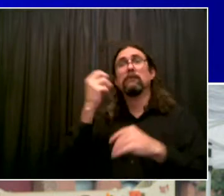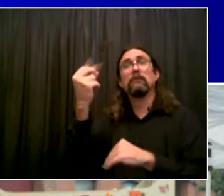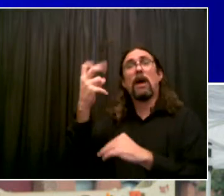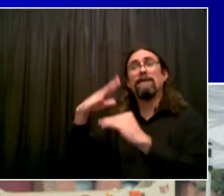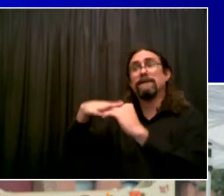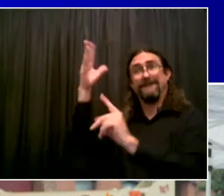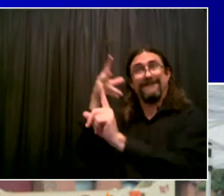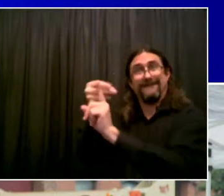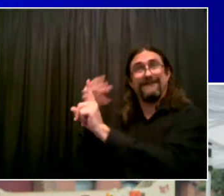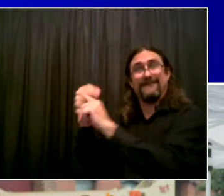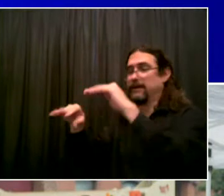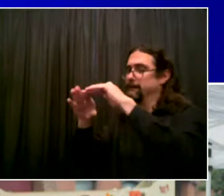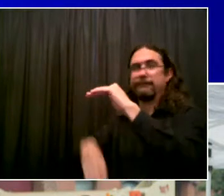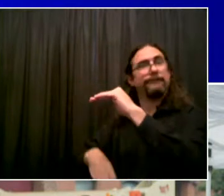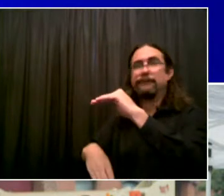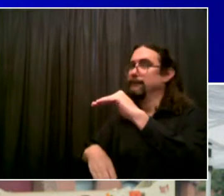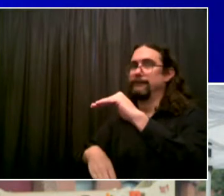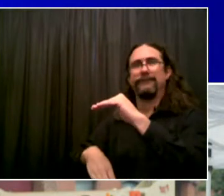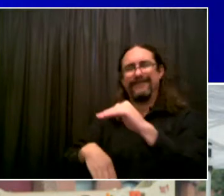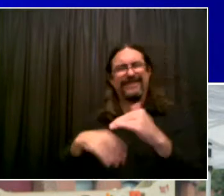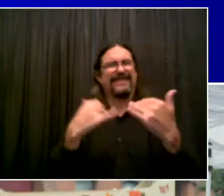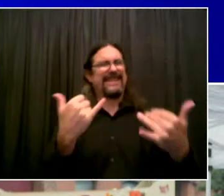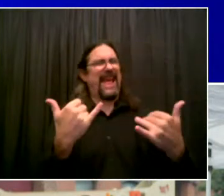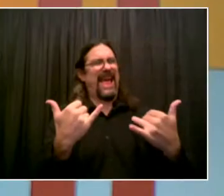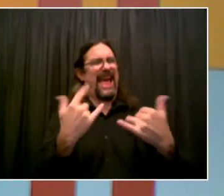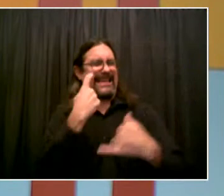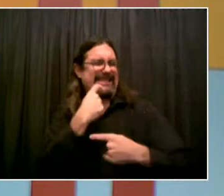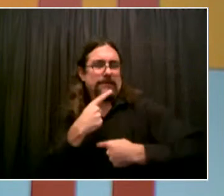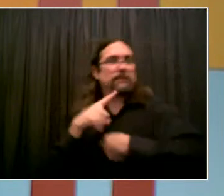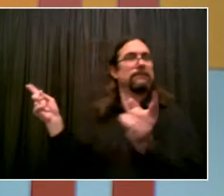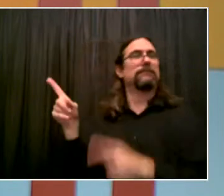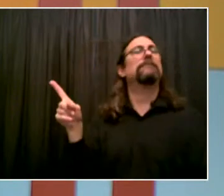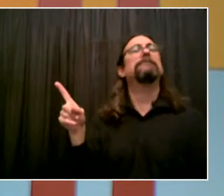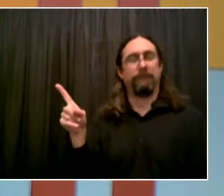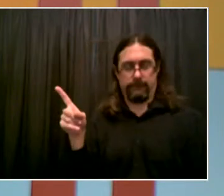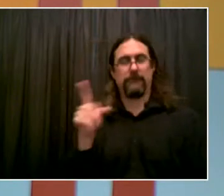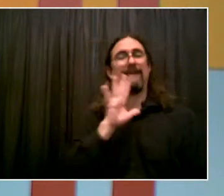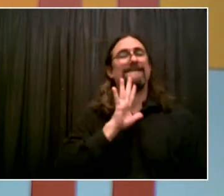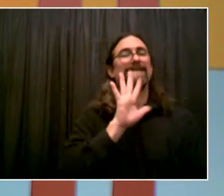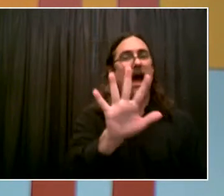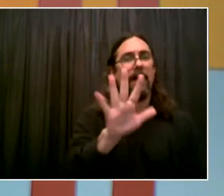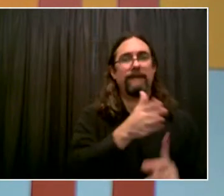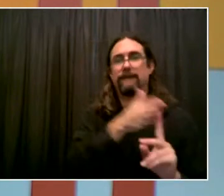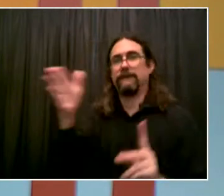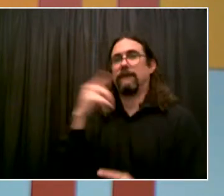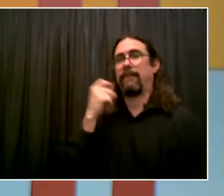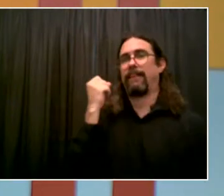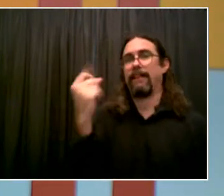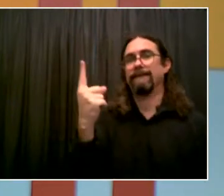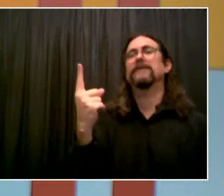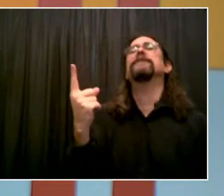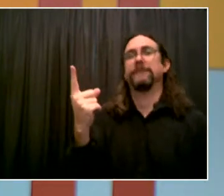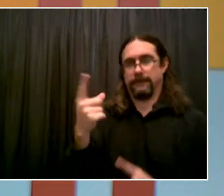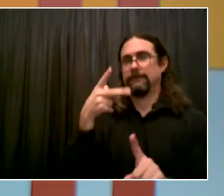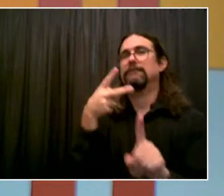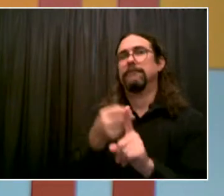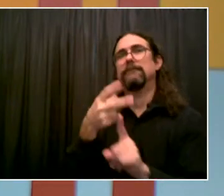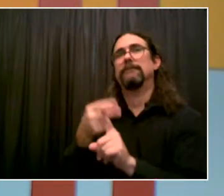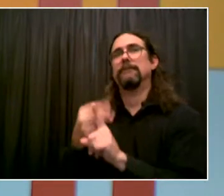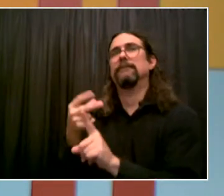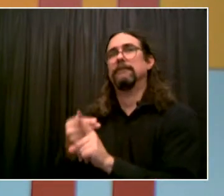guaranteeing you, as soon as it's available, you'll see huge numbers of parents want to get their kids vaccinated. So Pfizer shared data,